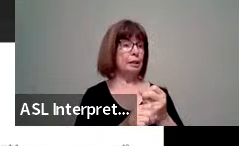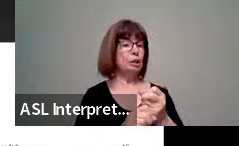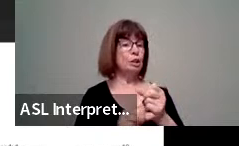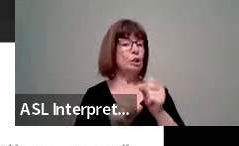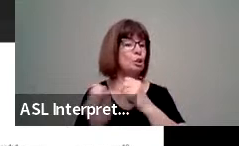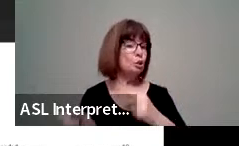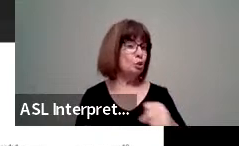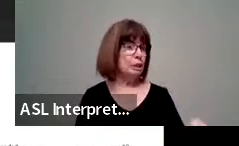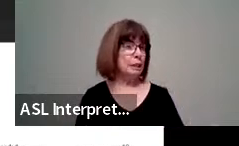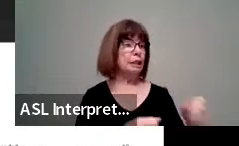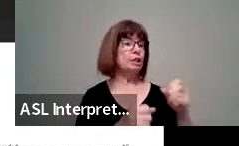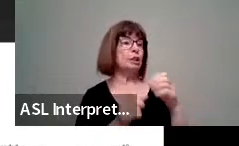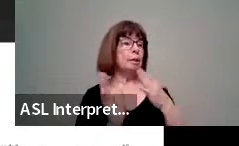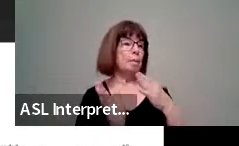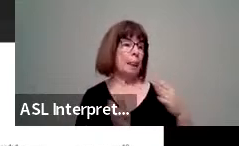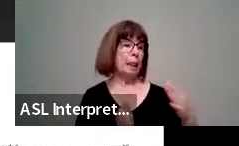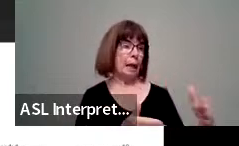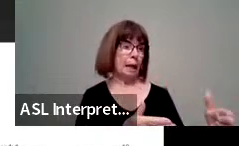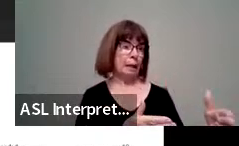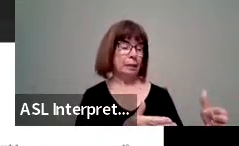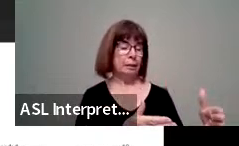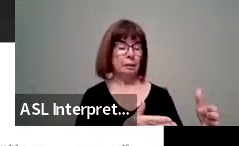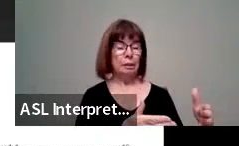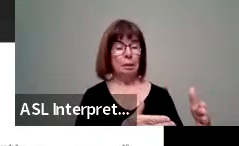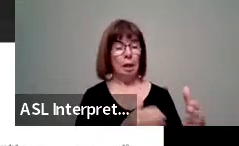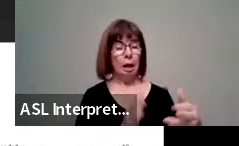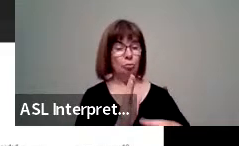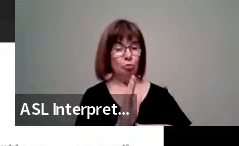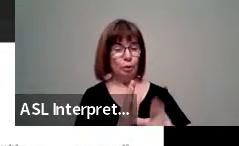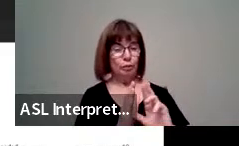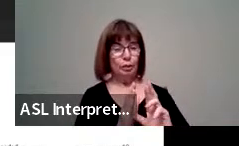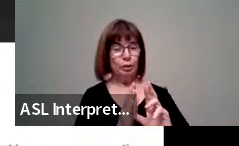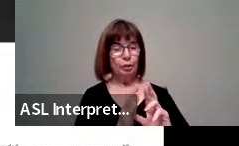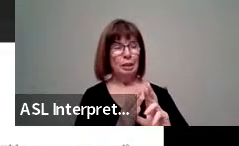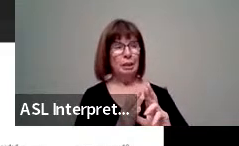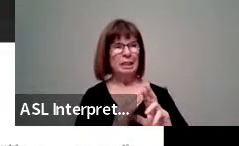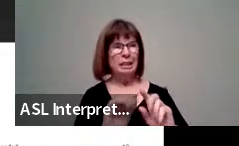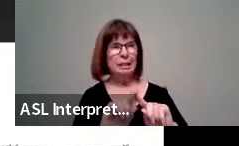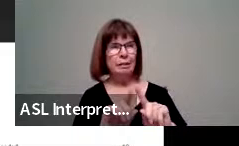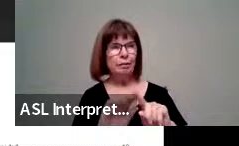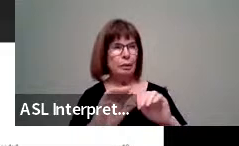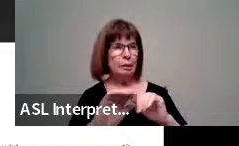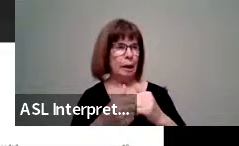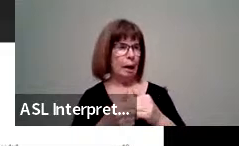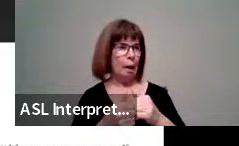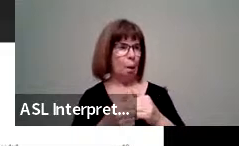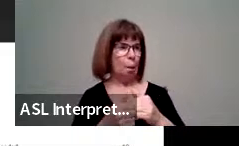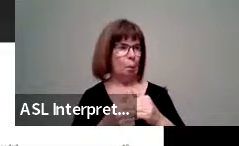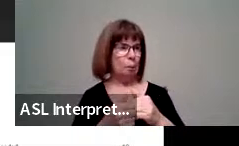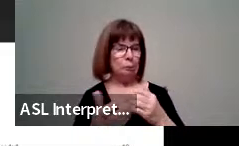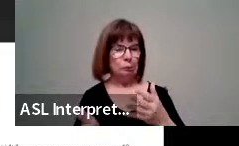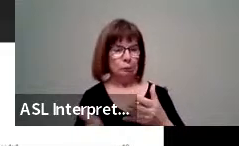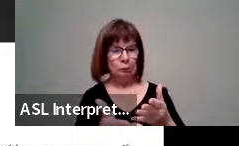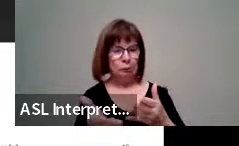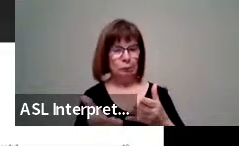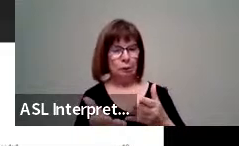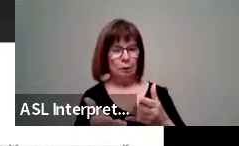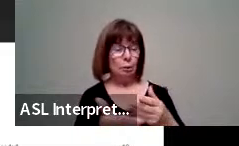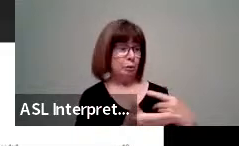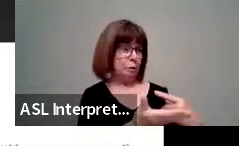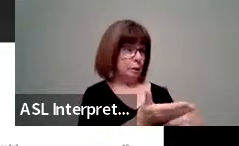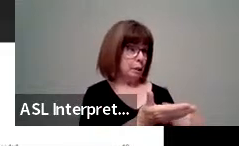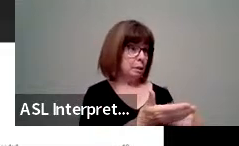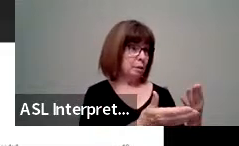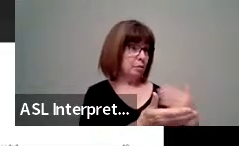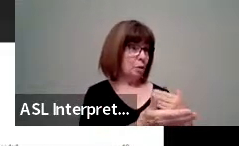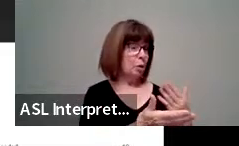going to review is just sort of the high level what will be different. As we've gone over before, the